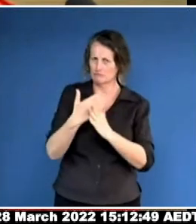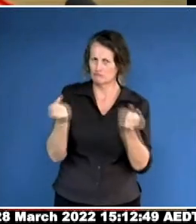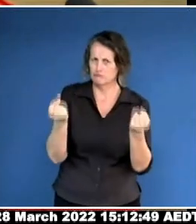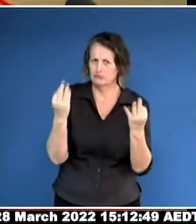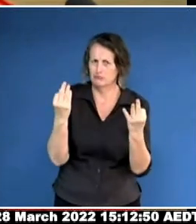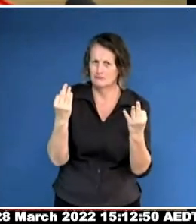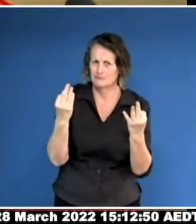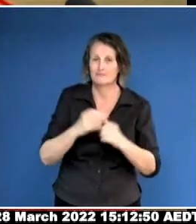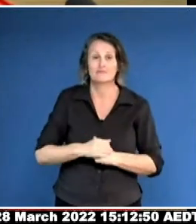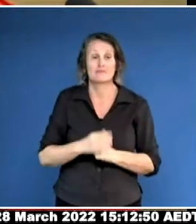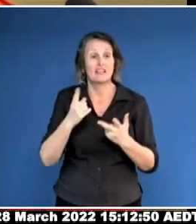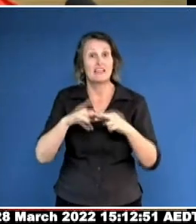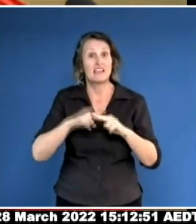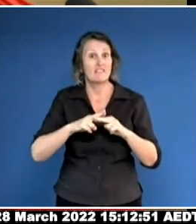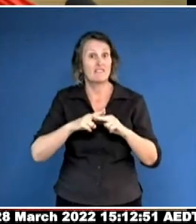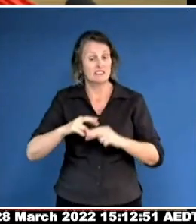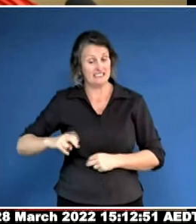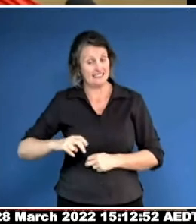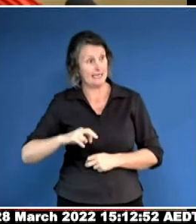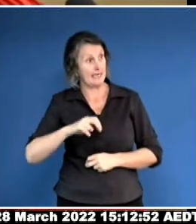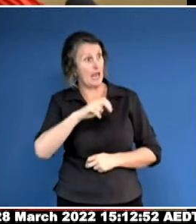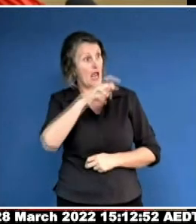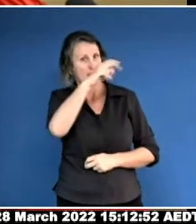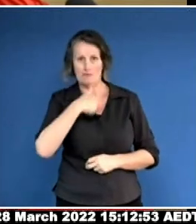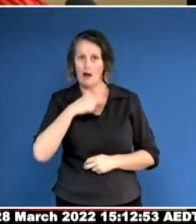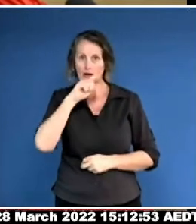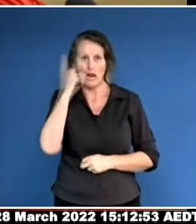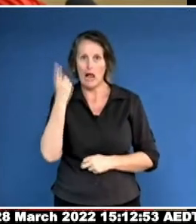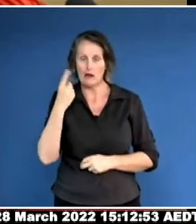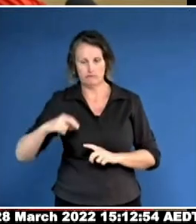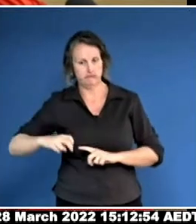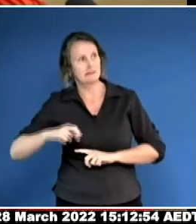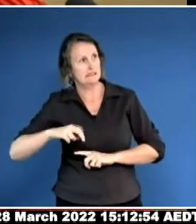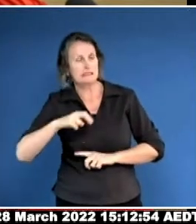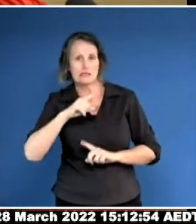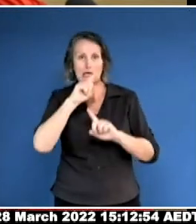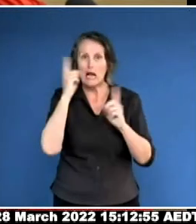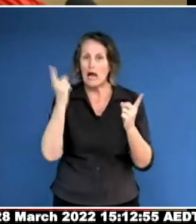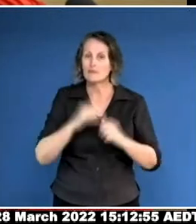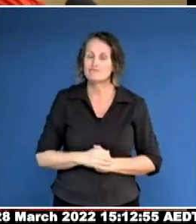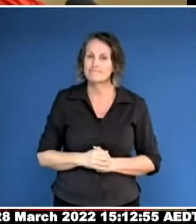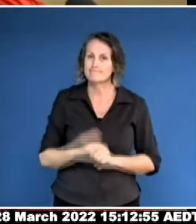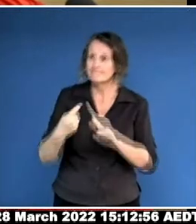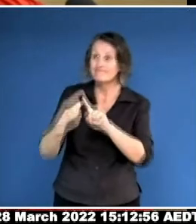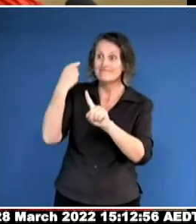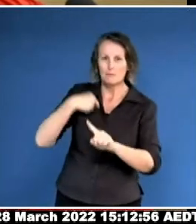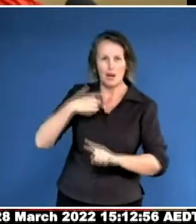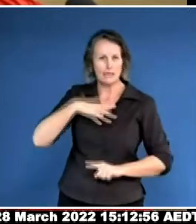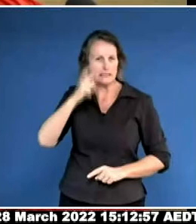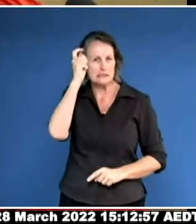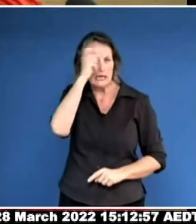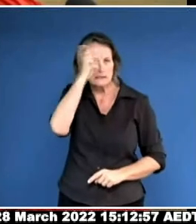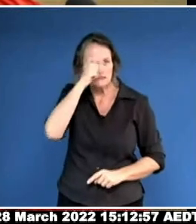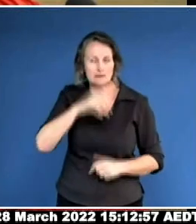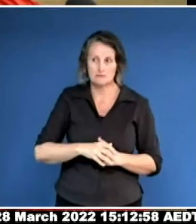and climbing stairs was becoming increasingly difficult to negotiate. There was no taxi subsidy scheme back then, so the costs